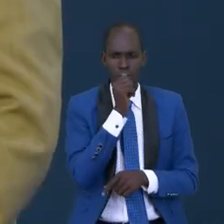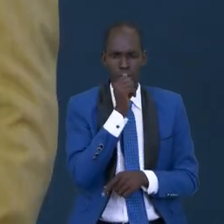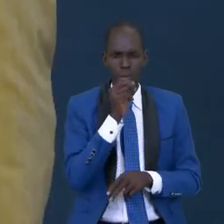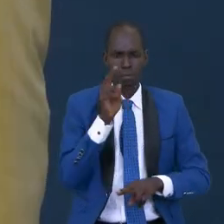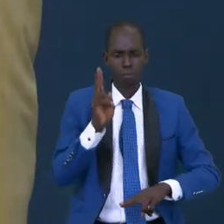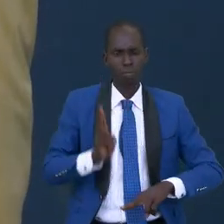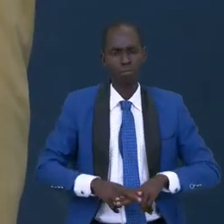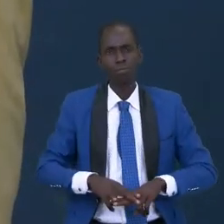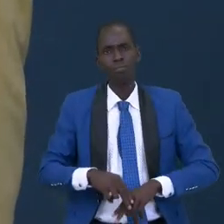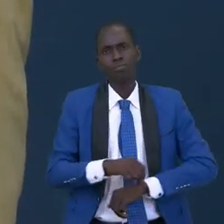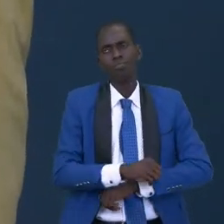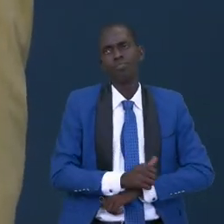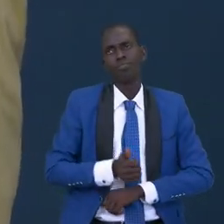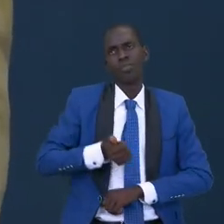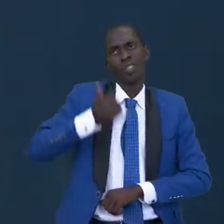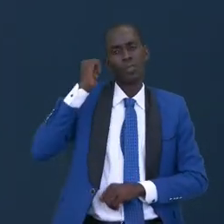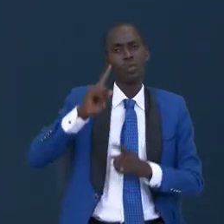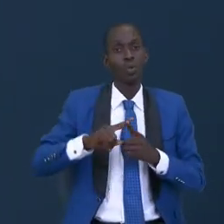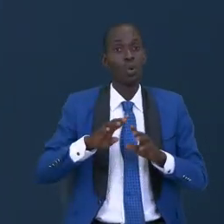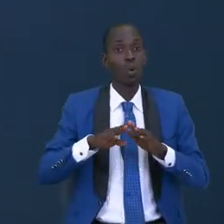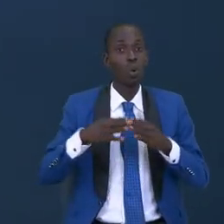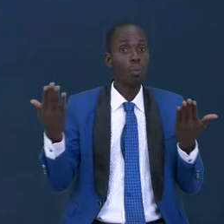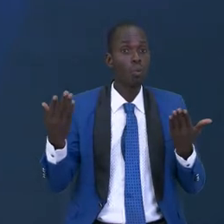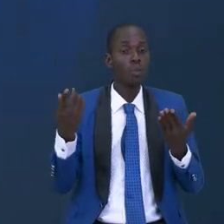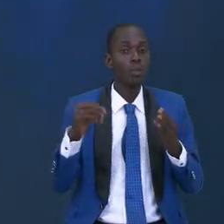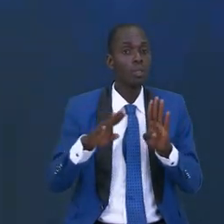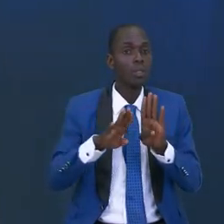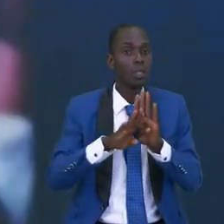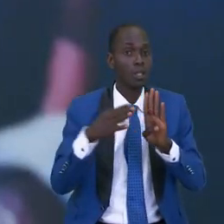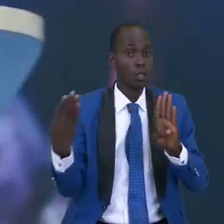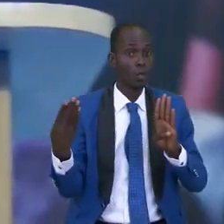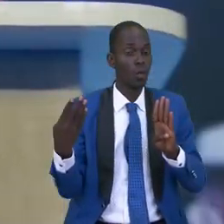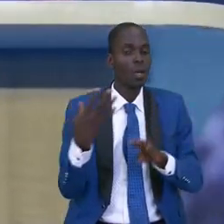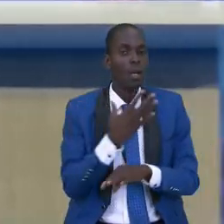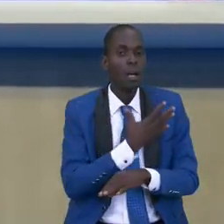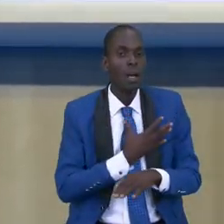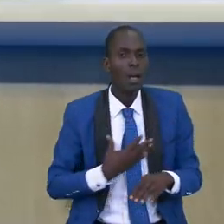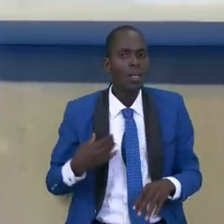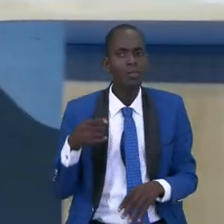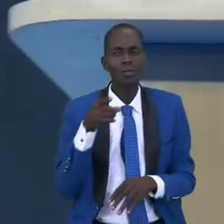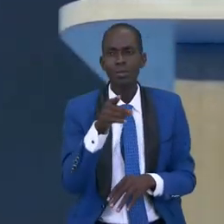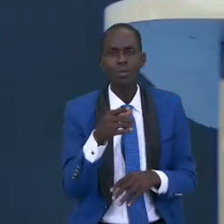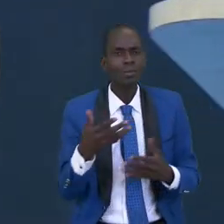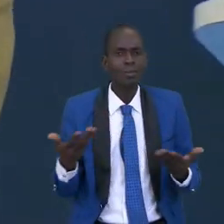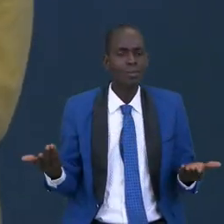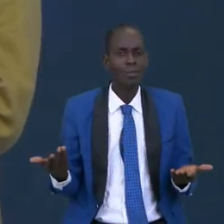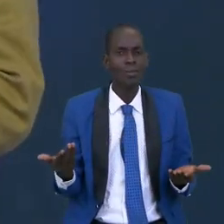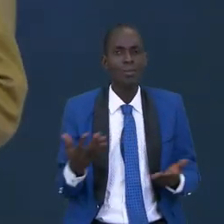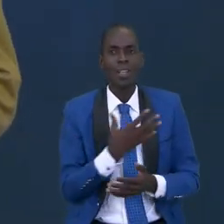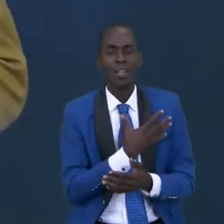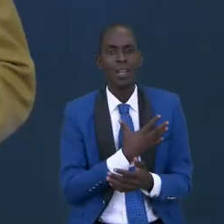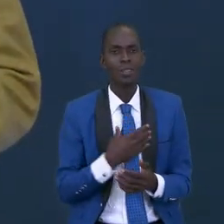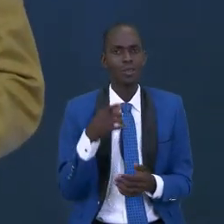You didn't open the door. You've done, apart from everything you've done before, you